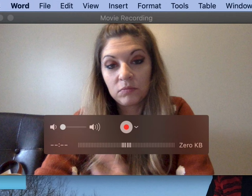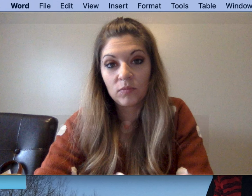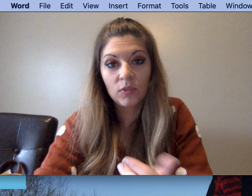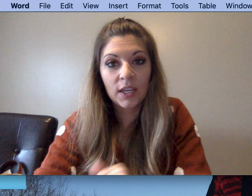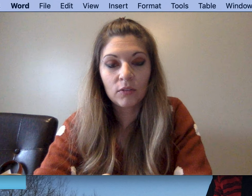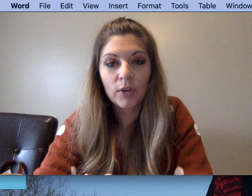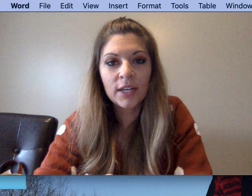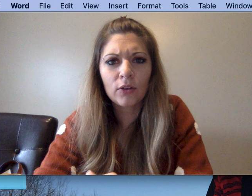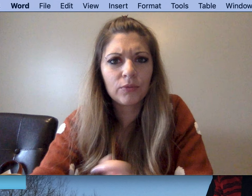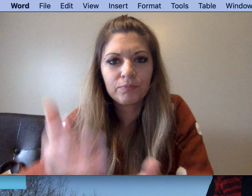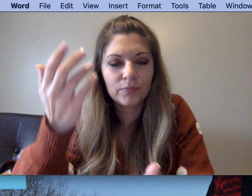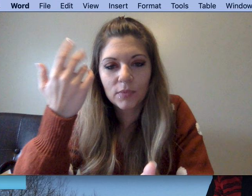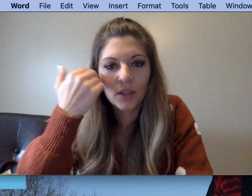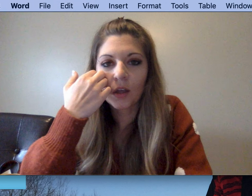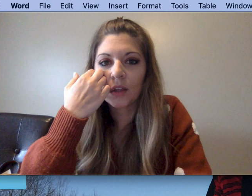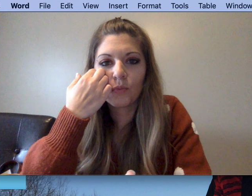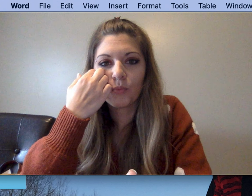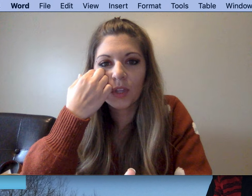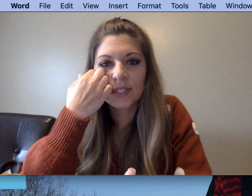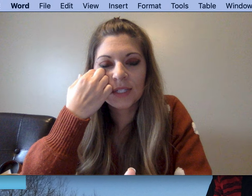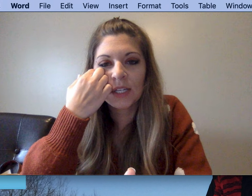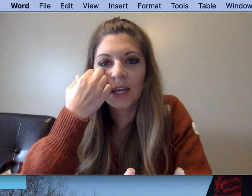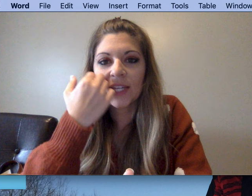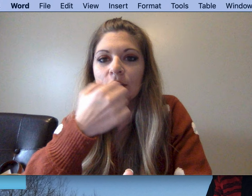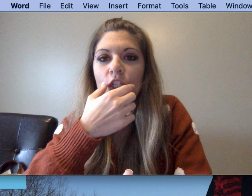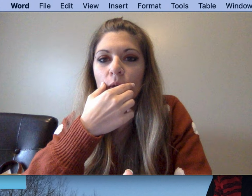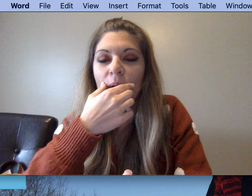or like right now, let's see, I can do,